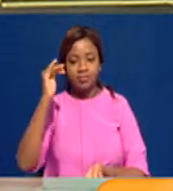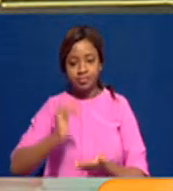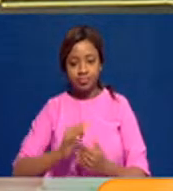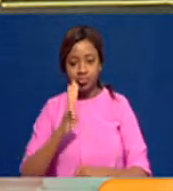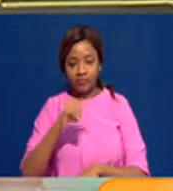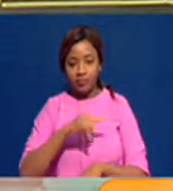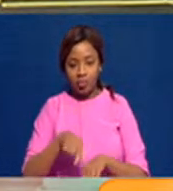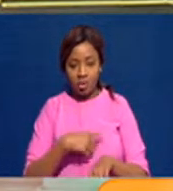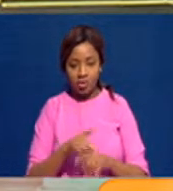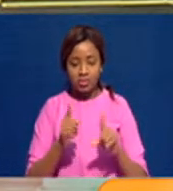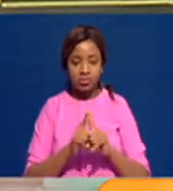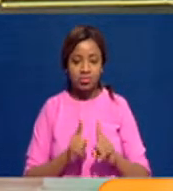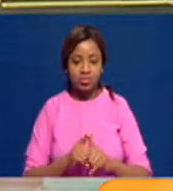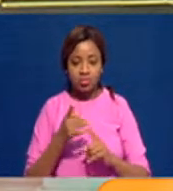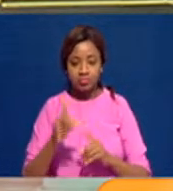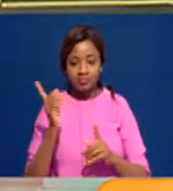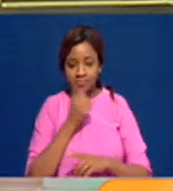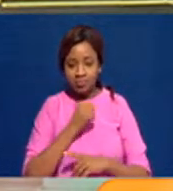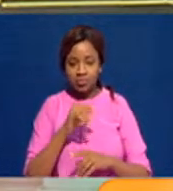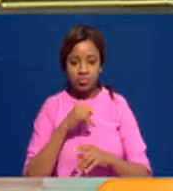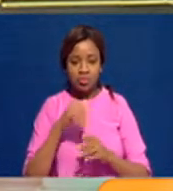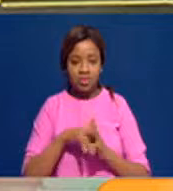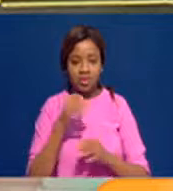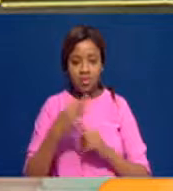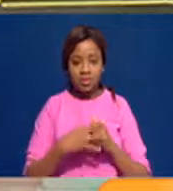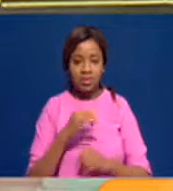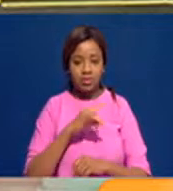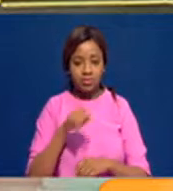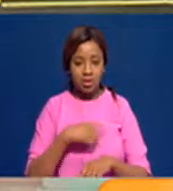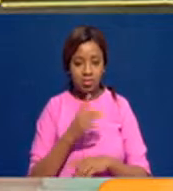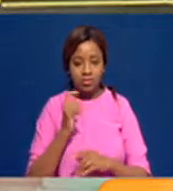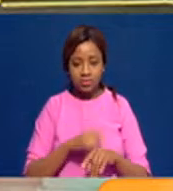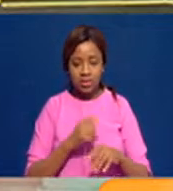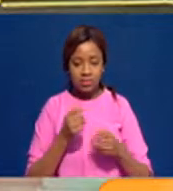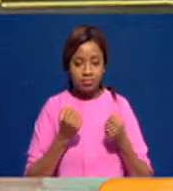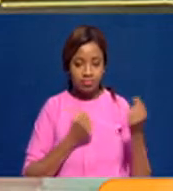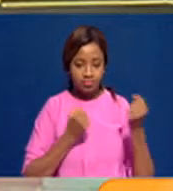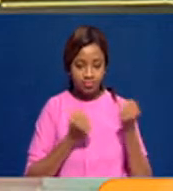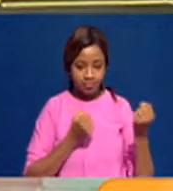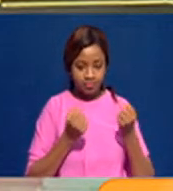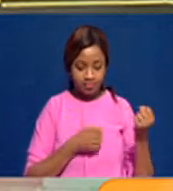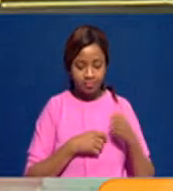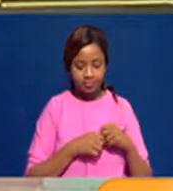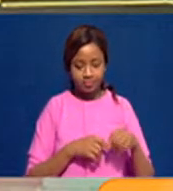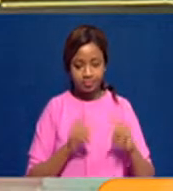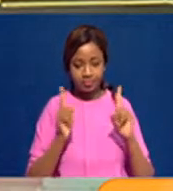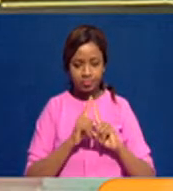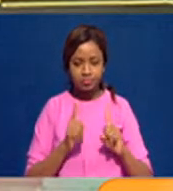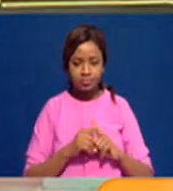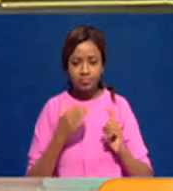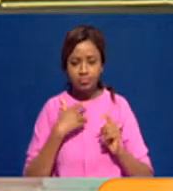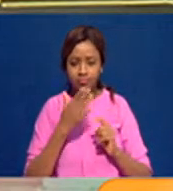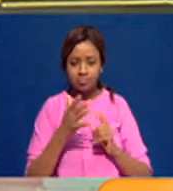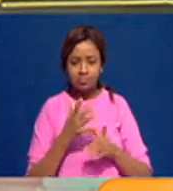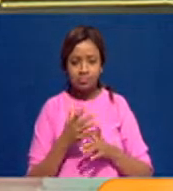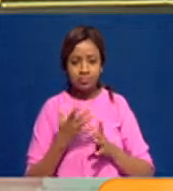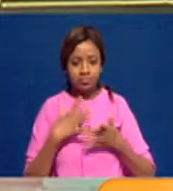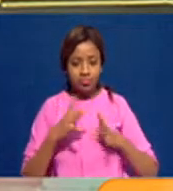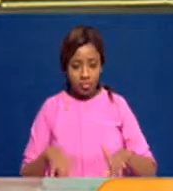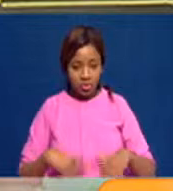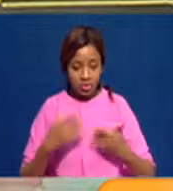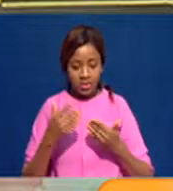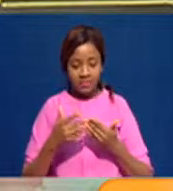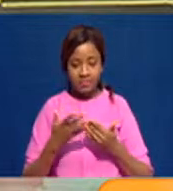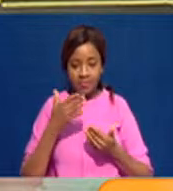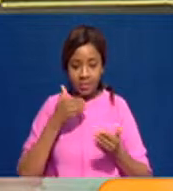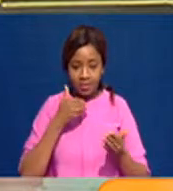trains complete the journey in less than 8 hours. Well, it is the growth of towns along the railway line that has seen residents living along the corridor